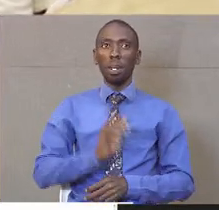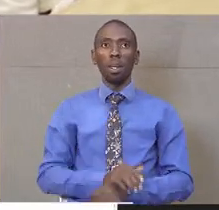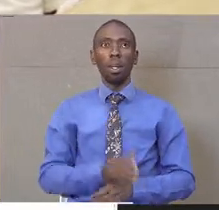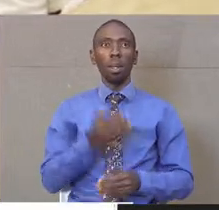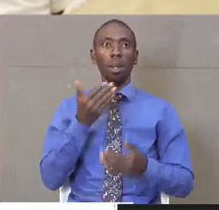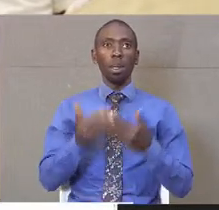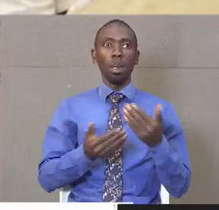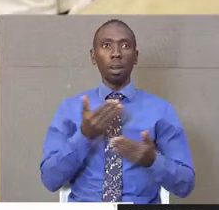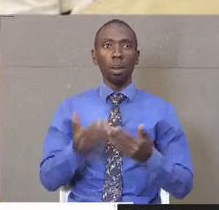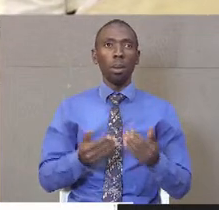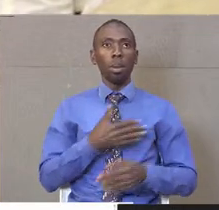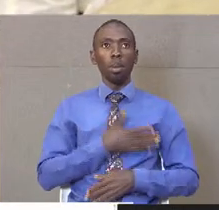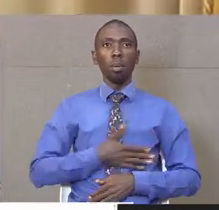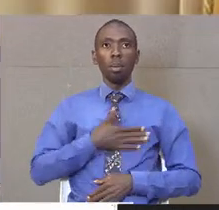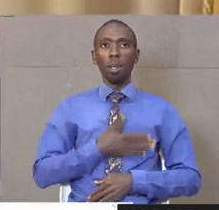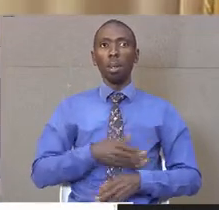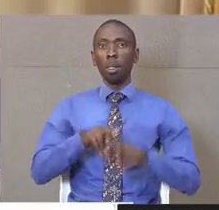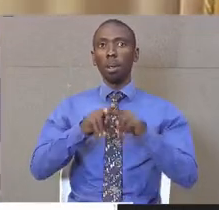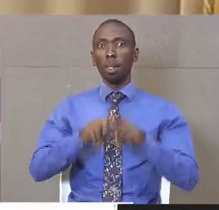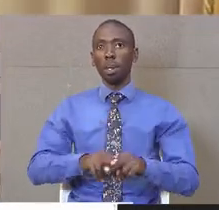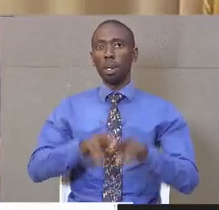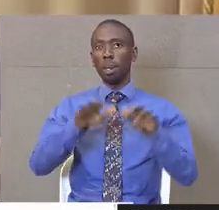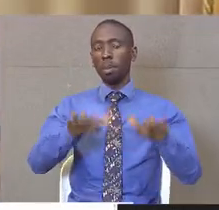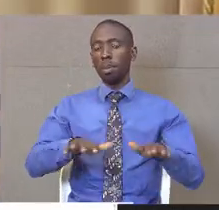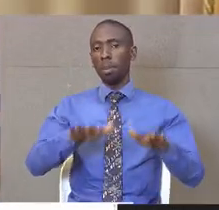Thank you. Please sit.